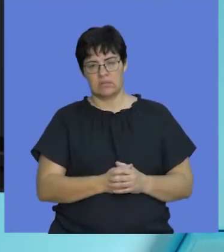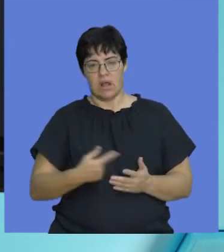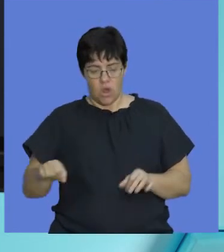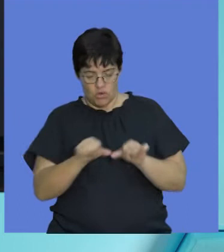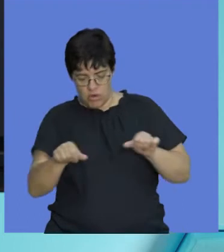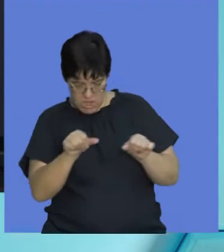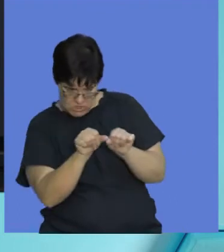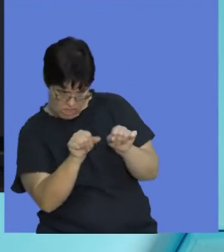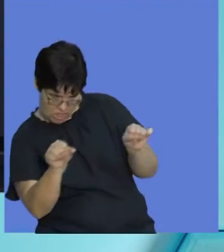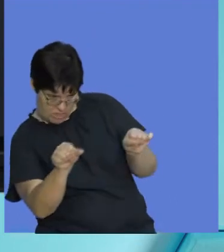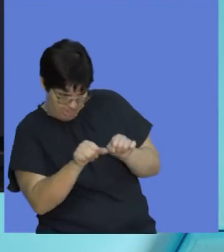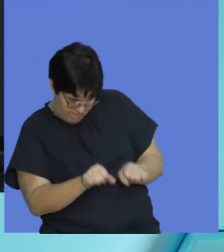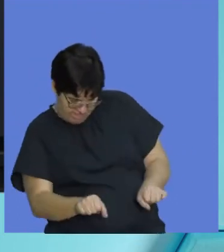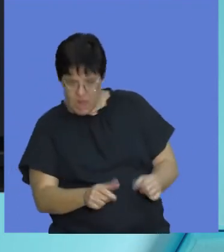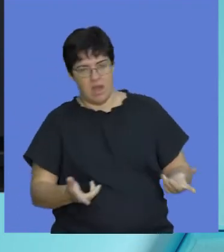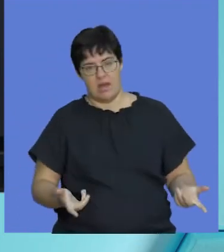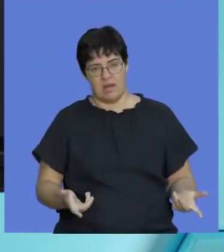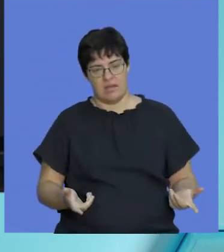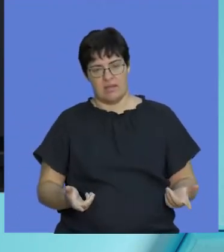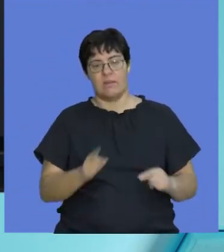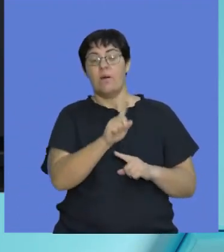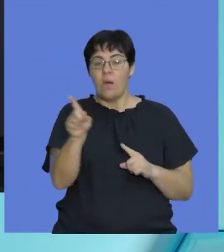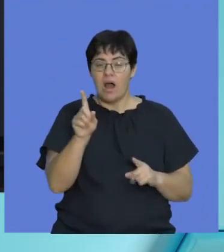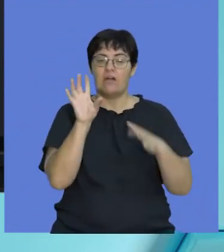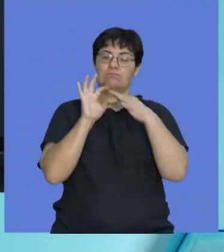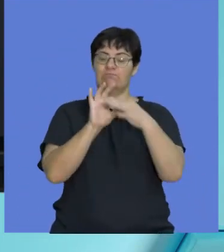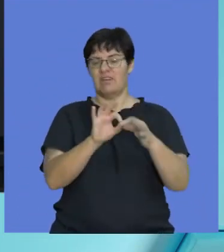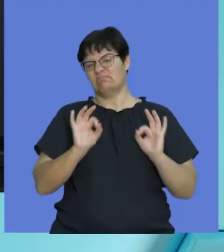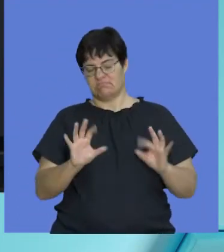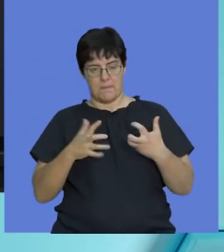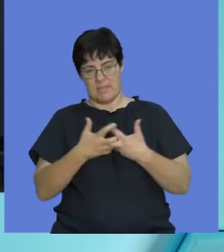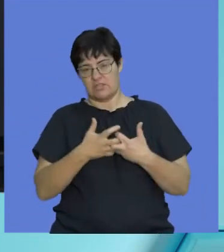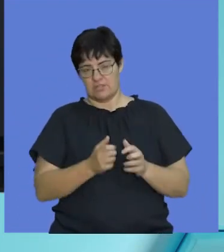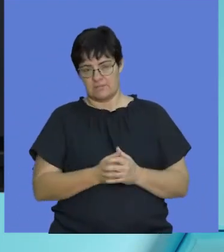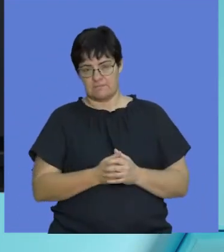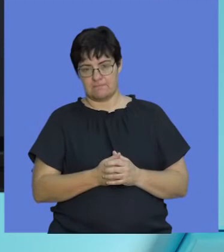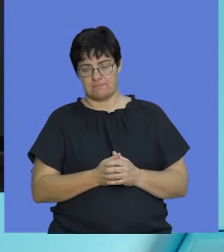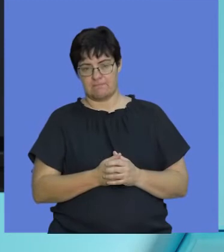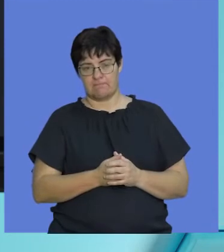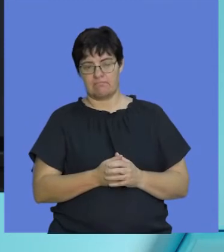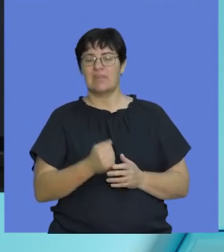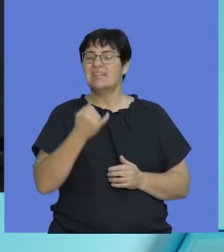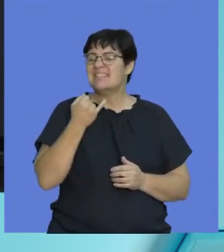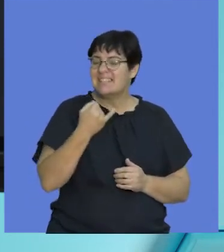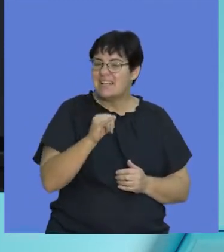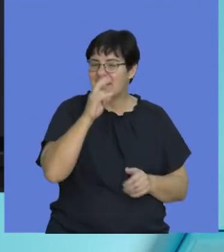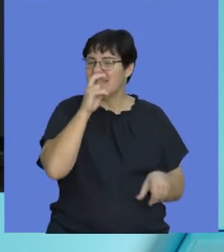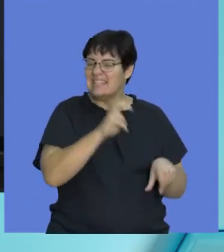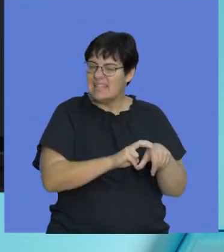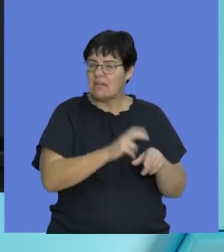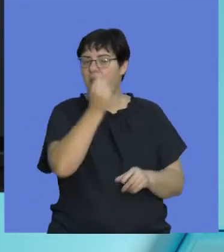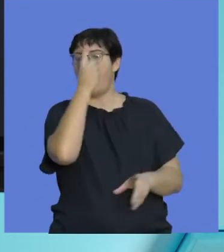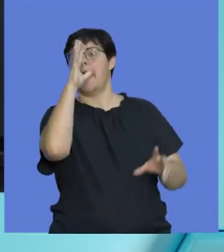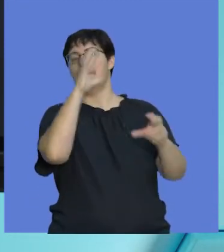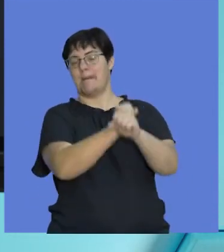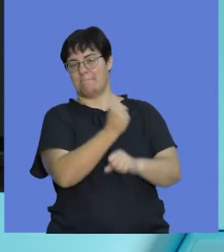right. We're not going to take out a ruler and measure it. But it's the relative size, okay? That still needs